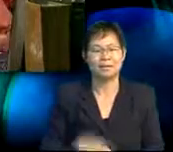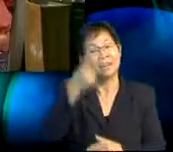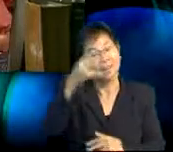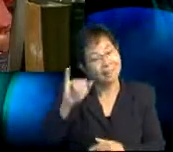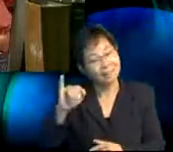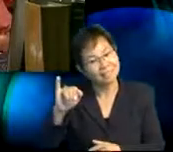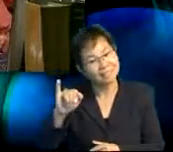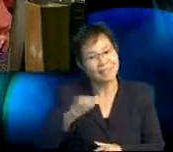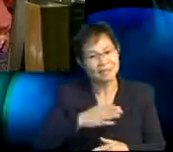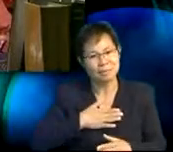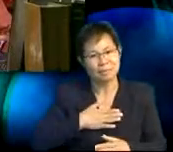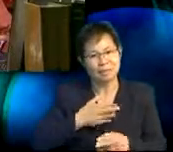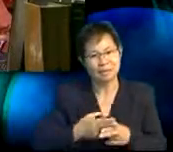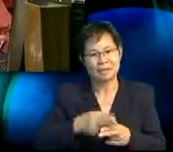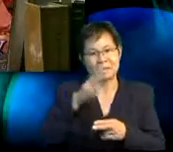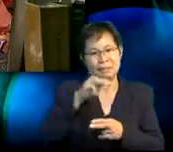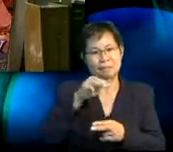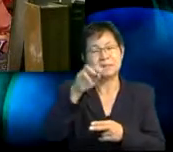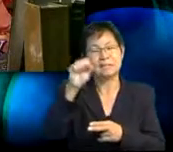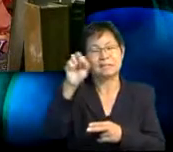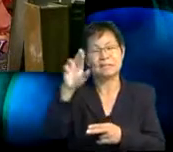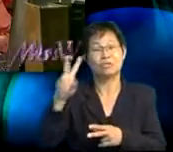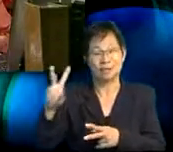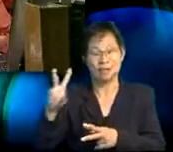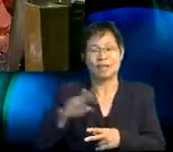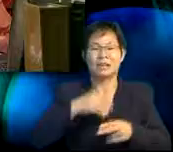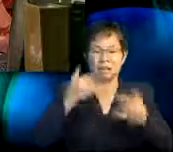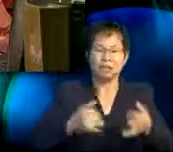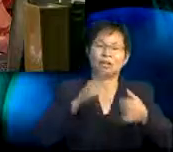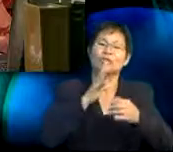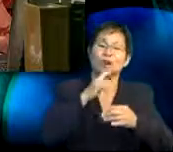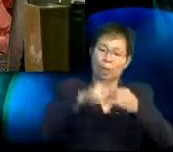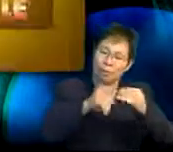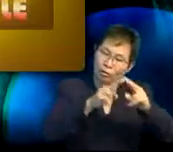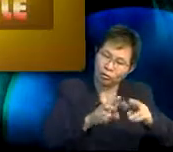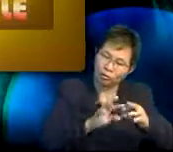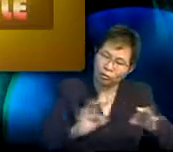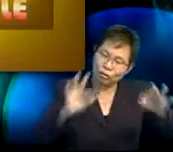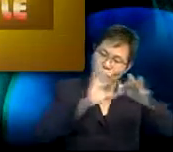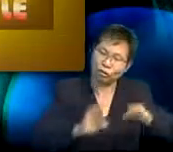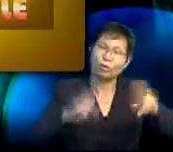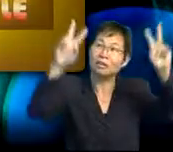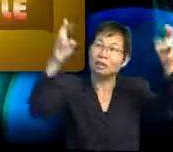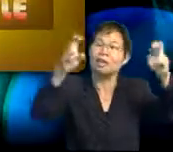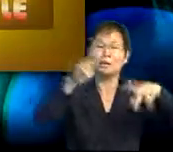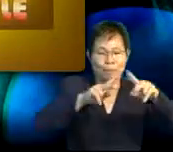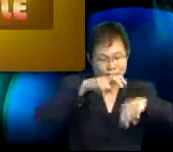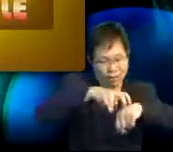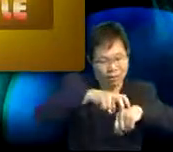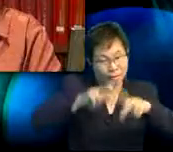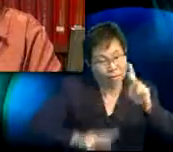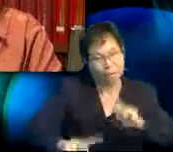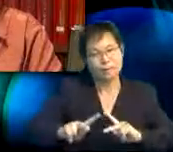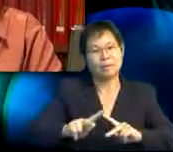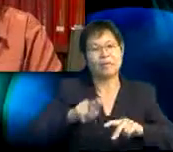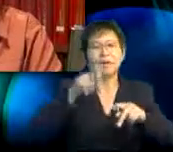Hi, I'm Mrs. Lee, and today we're going to talk about the novel entitled The Potato People.